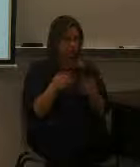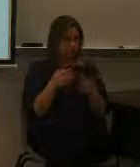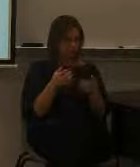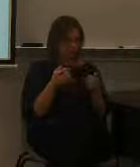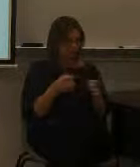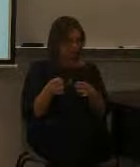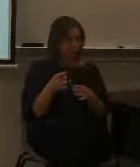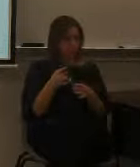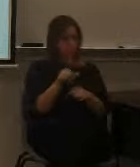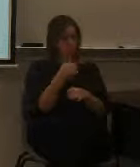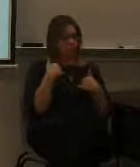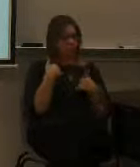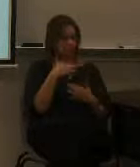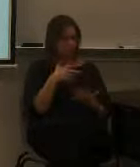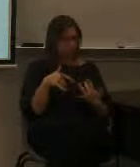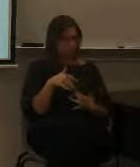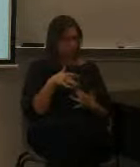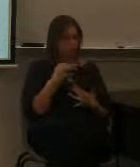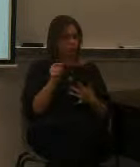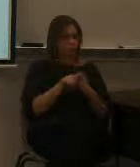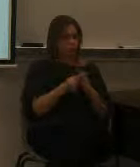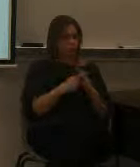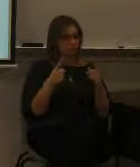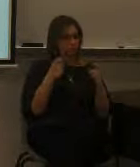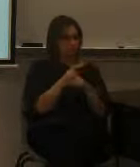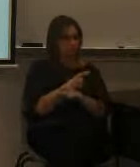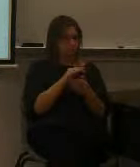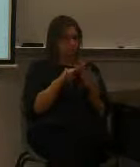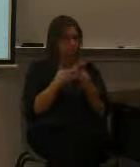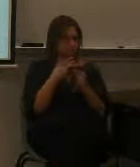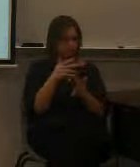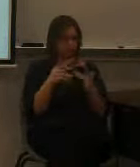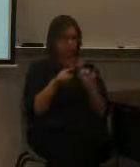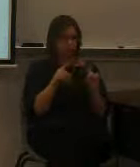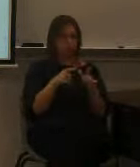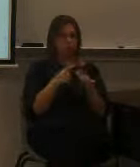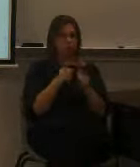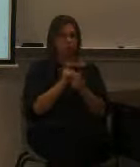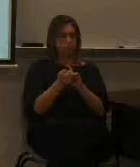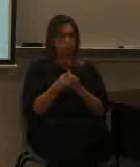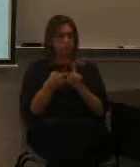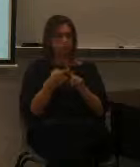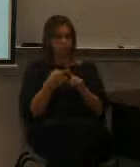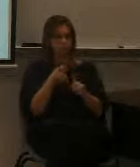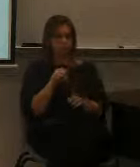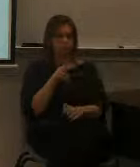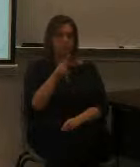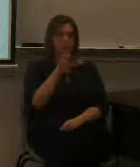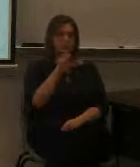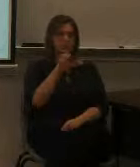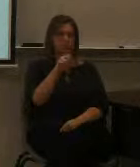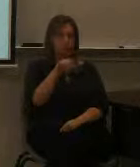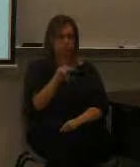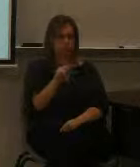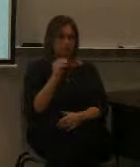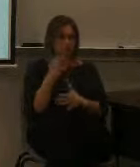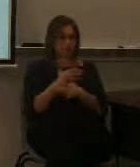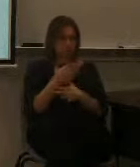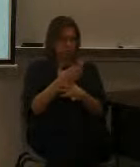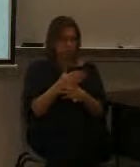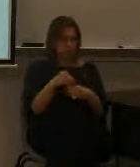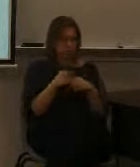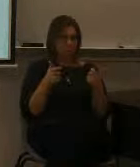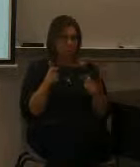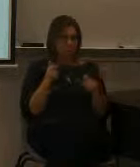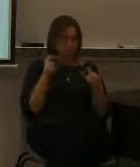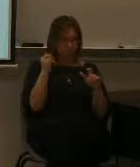Facilitations, other species interactions, and start into complex community interactions, but then we'll get into succession and disturbance in a bigger sense in